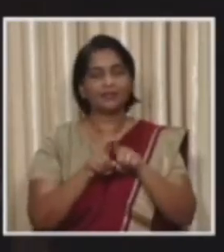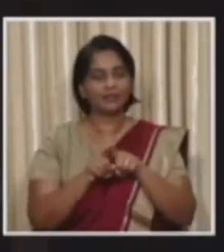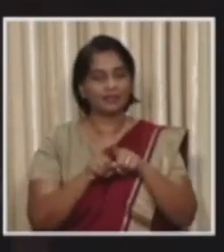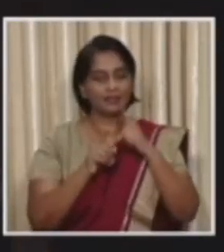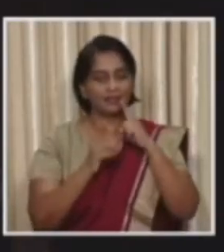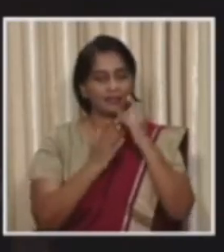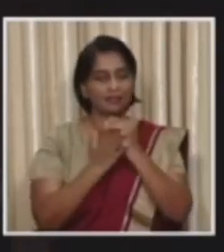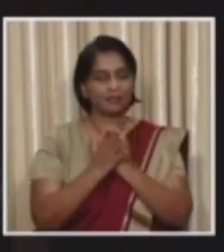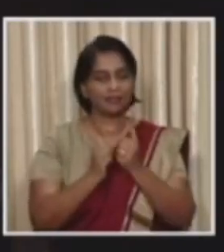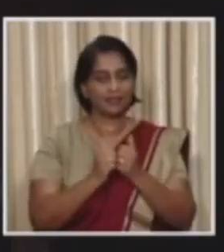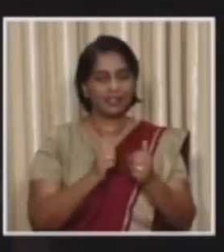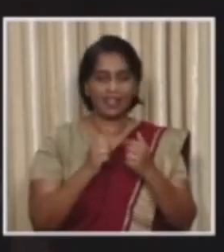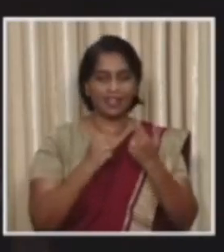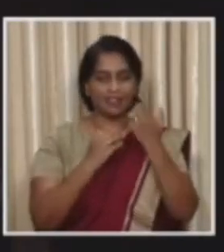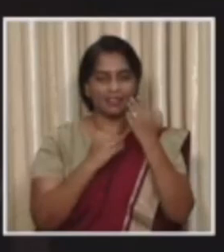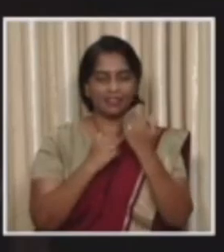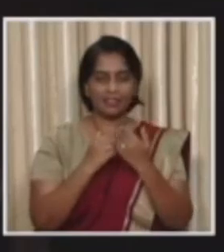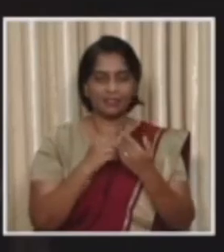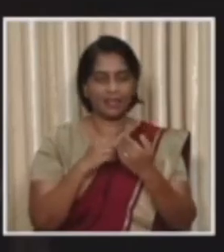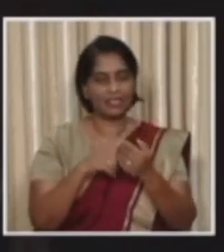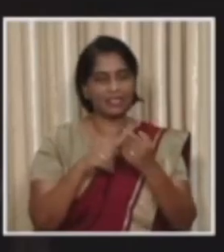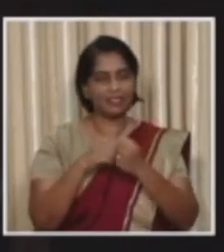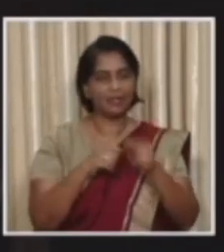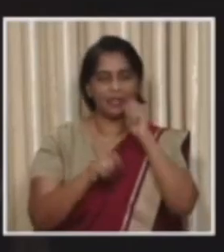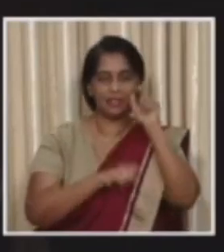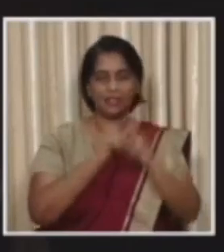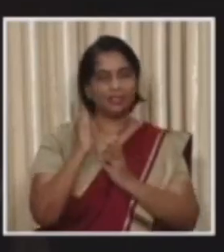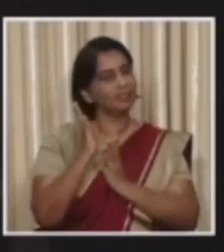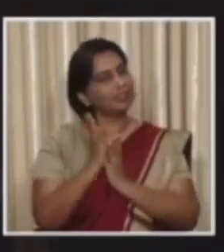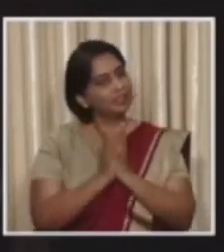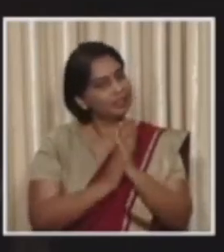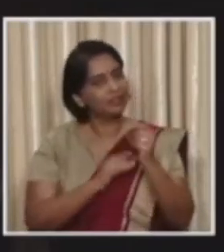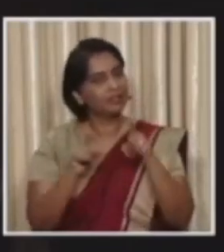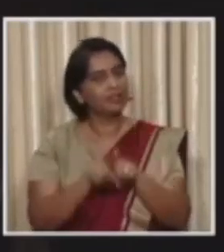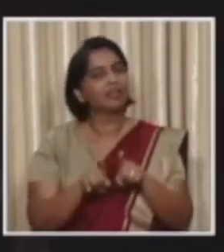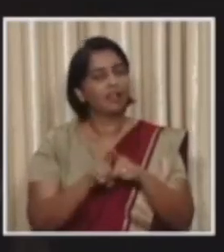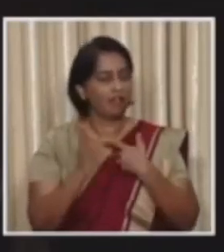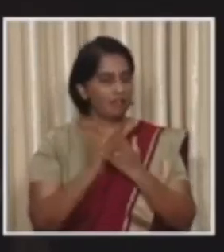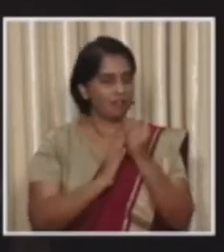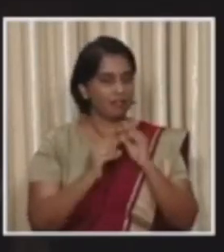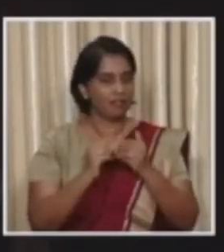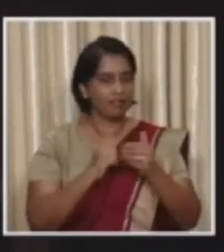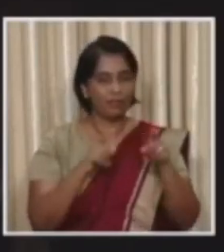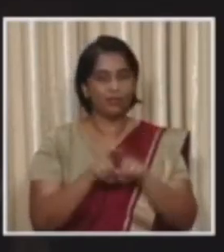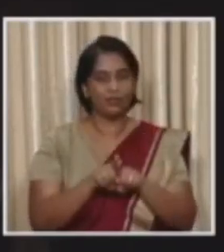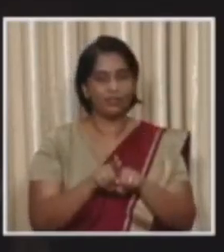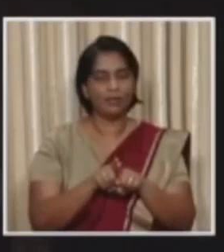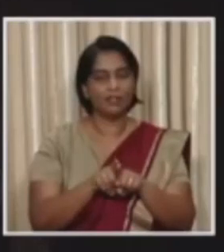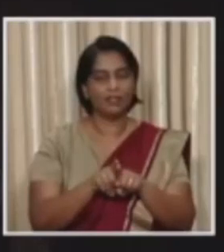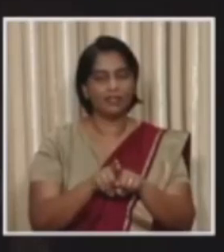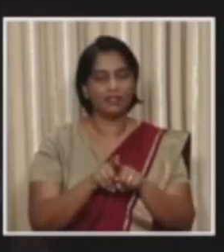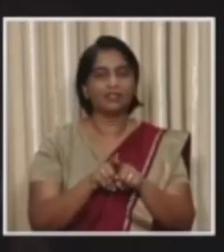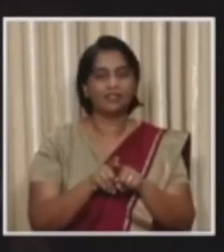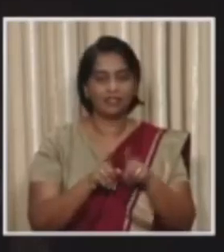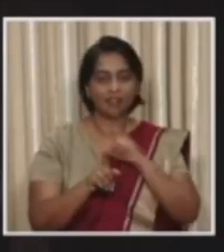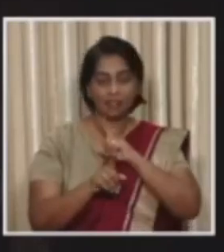things. I think if we don't have that, might as well immediately call off those agencies and say our working